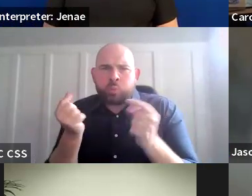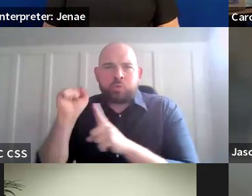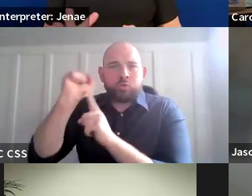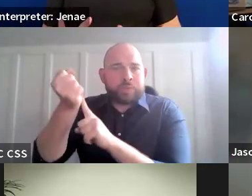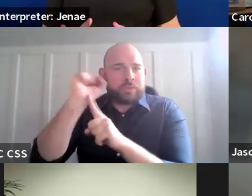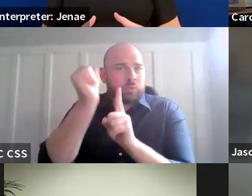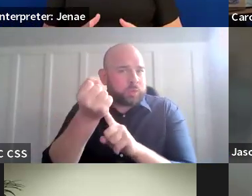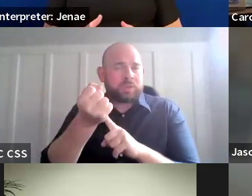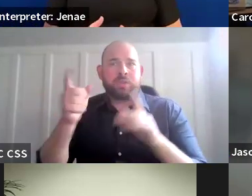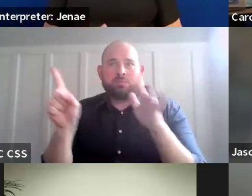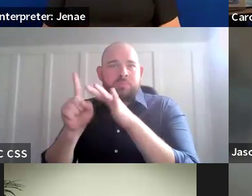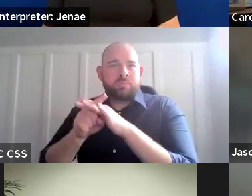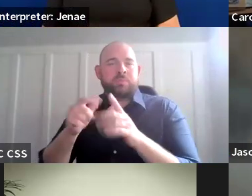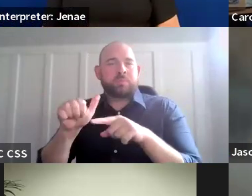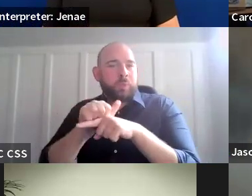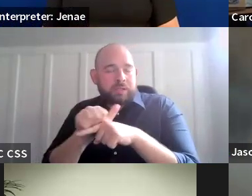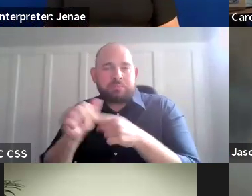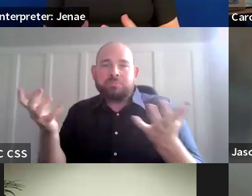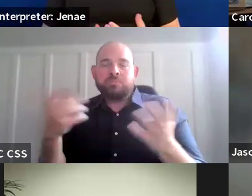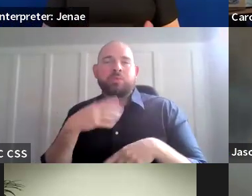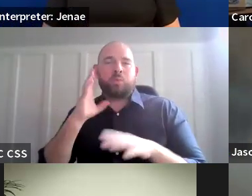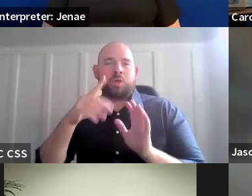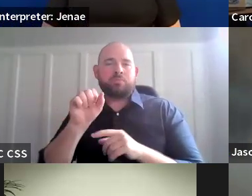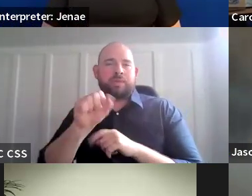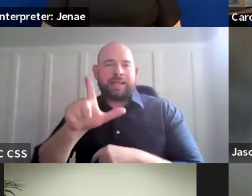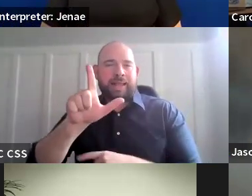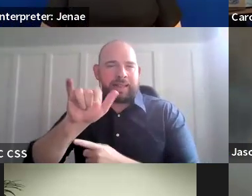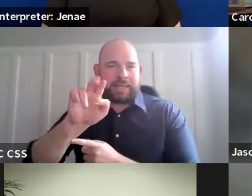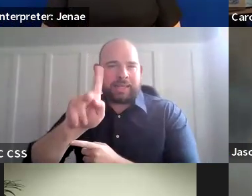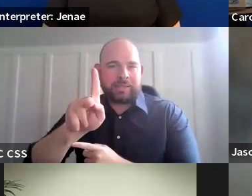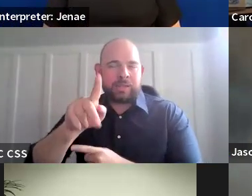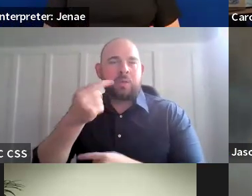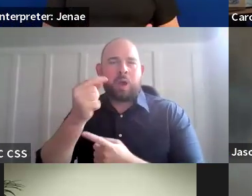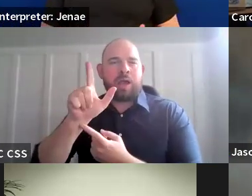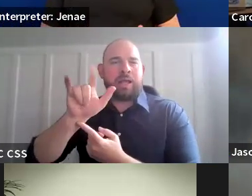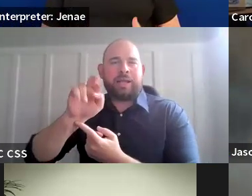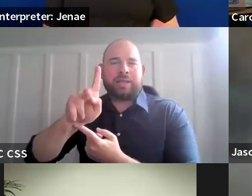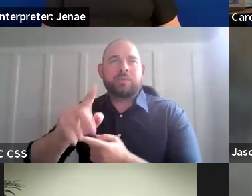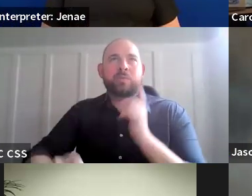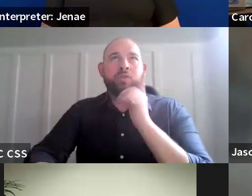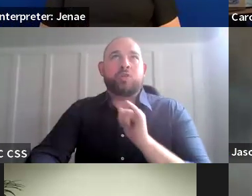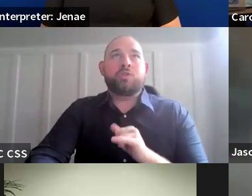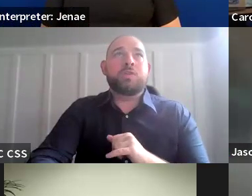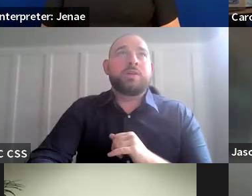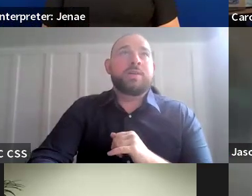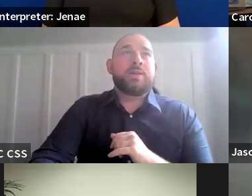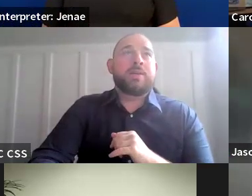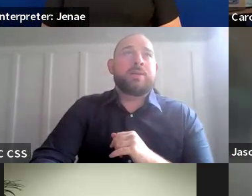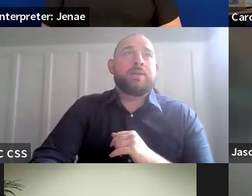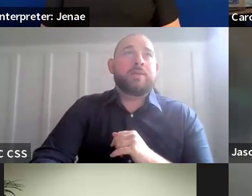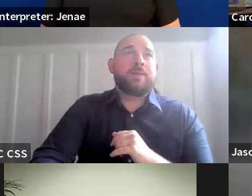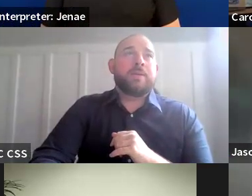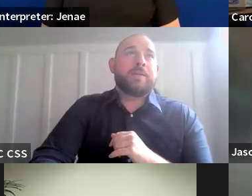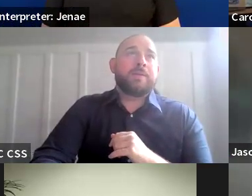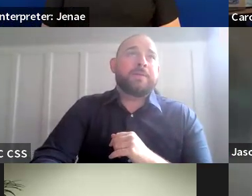So showing how to add those icons, different situations that might arise. So that's what that workshop will talk